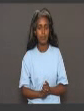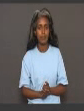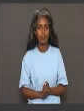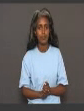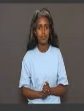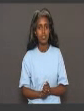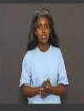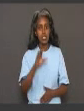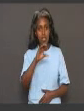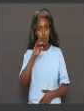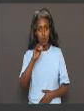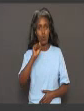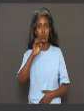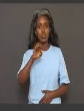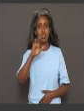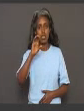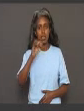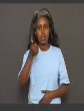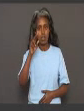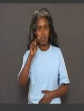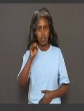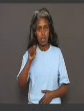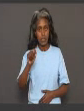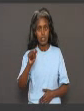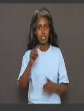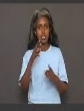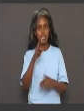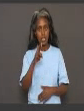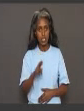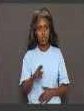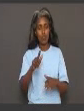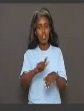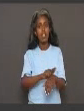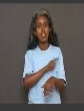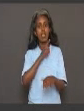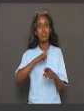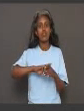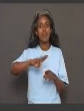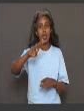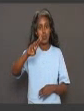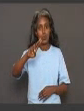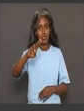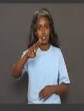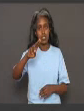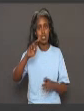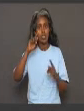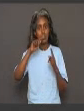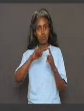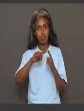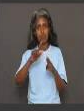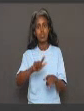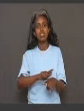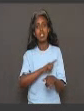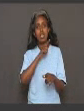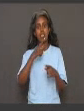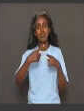The cosecant is the ratio of length of the hypotenuse to the length of